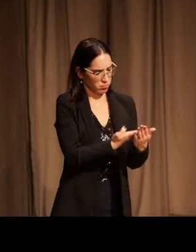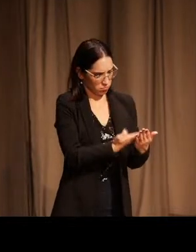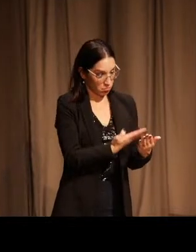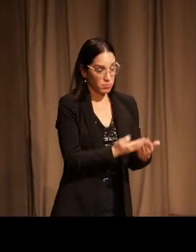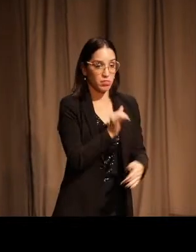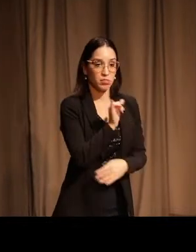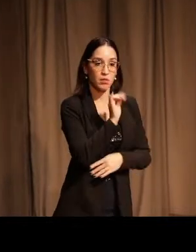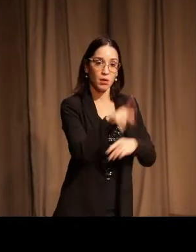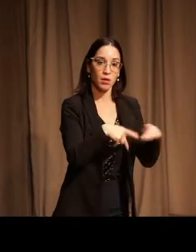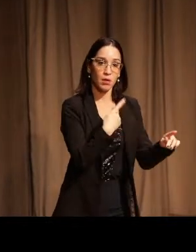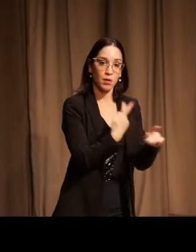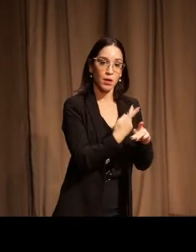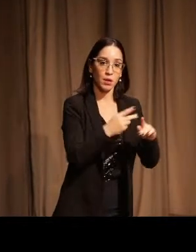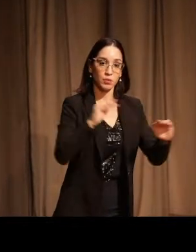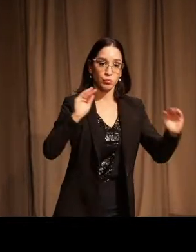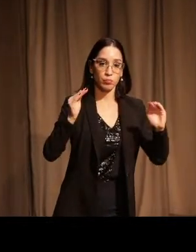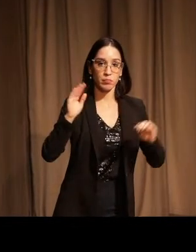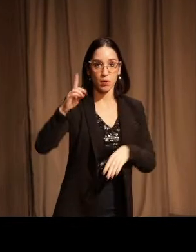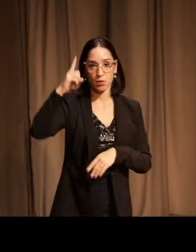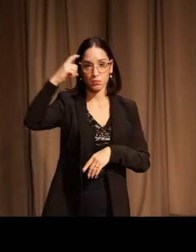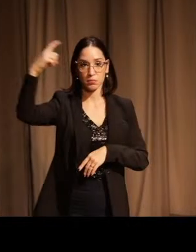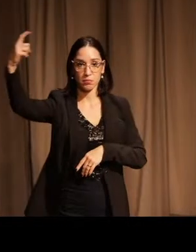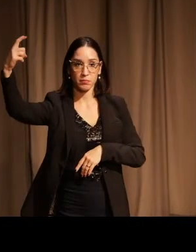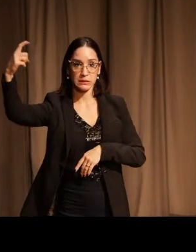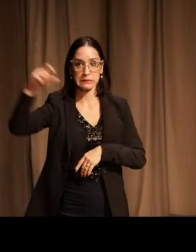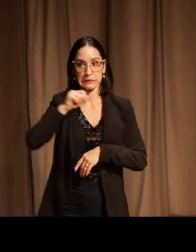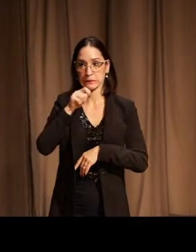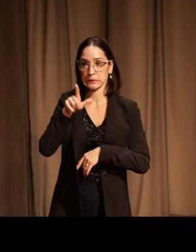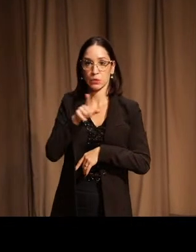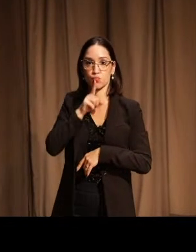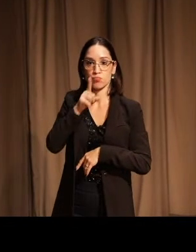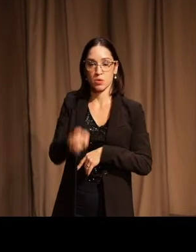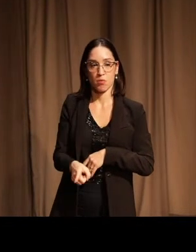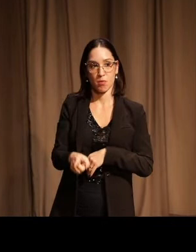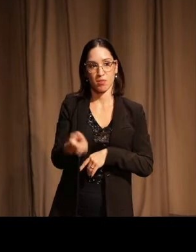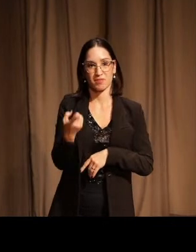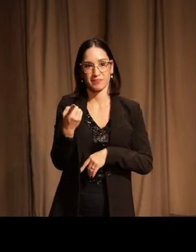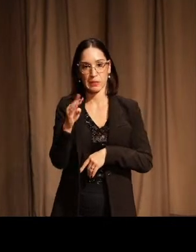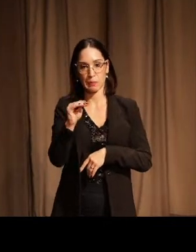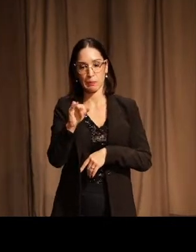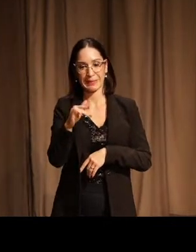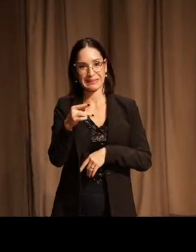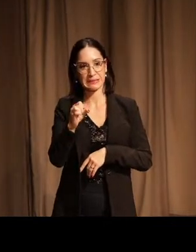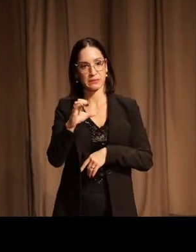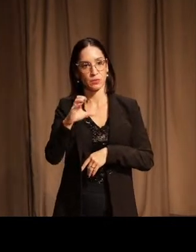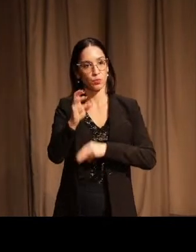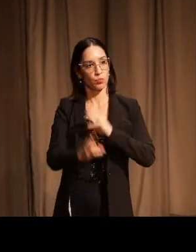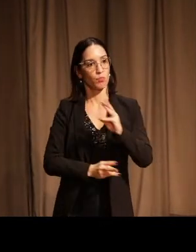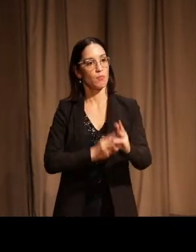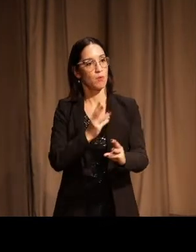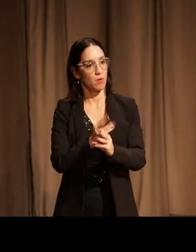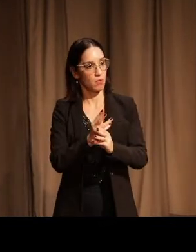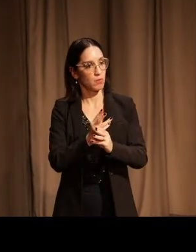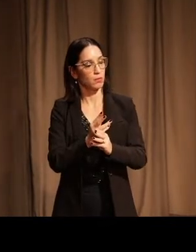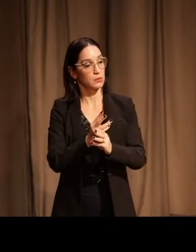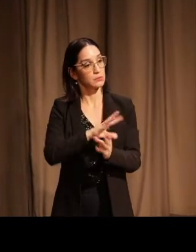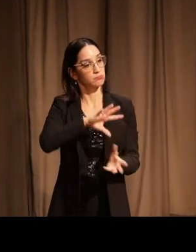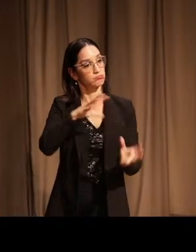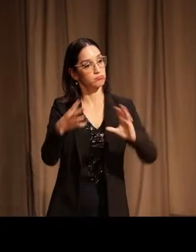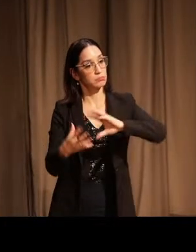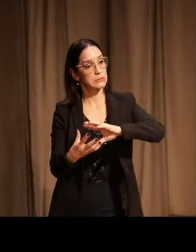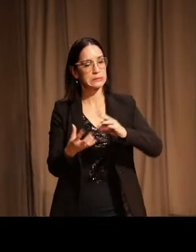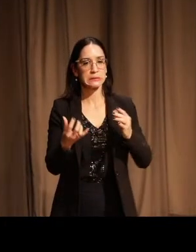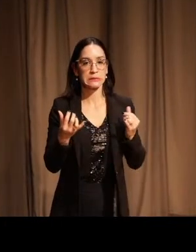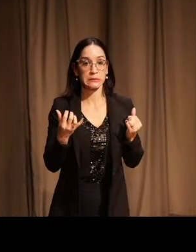the imaginative, the mythological figures, the mystic world. So here, maybe we can talk a little